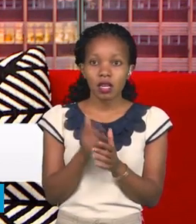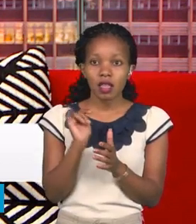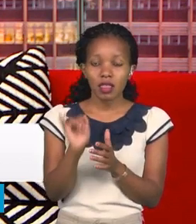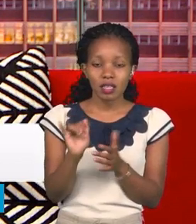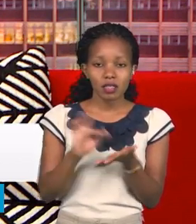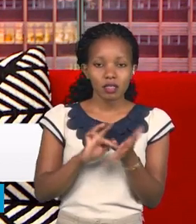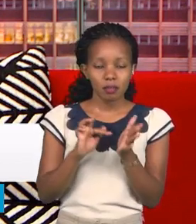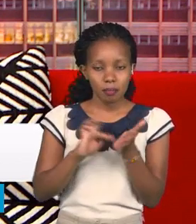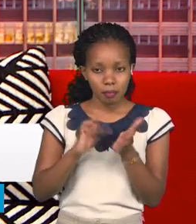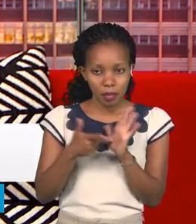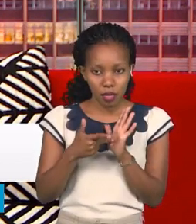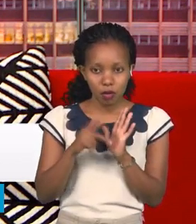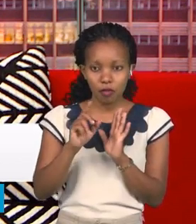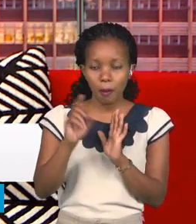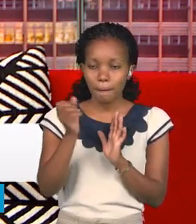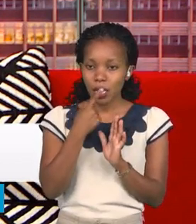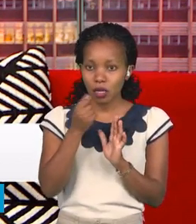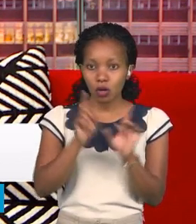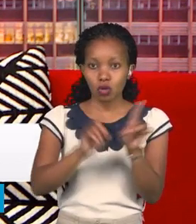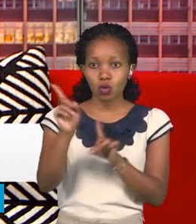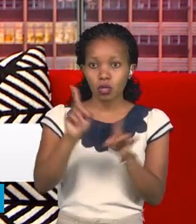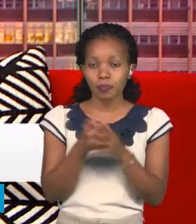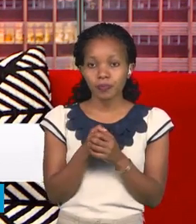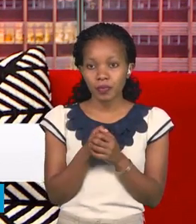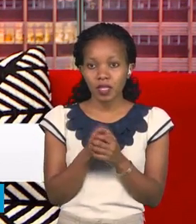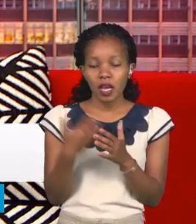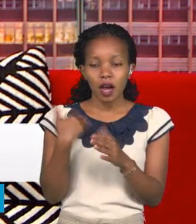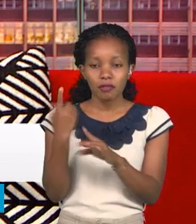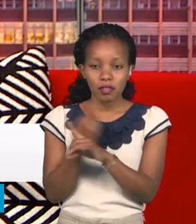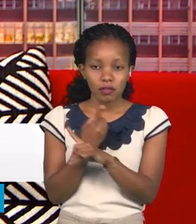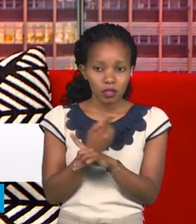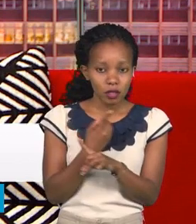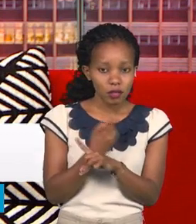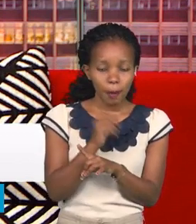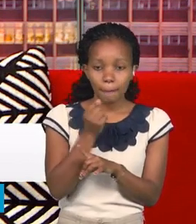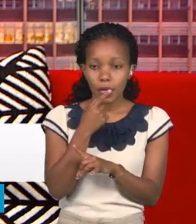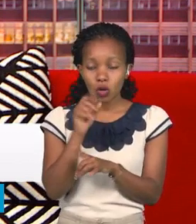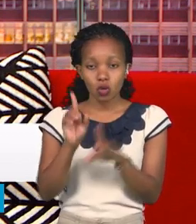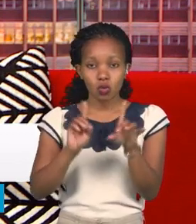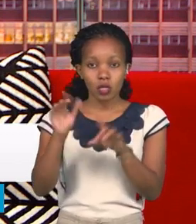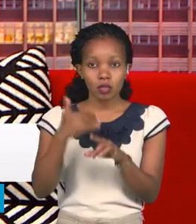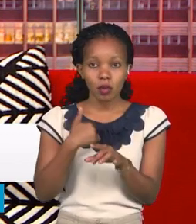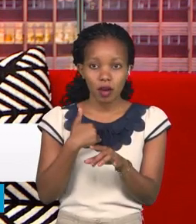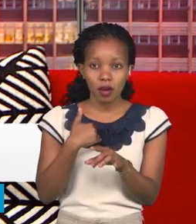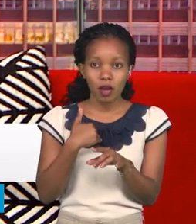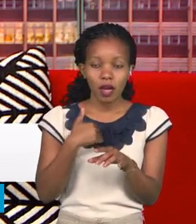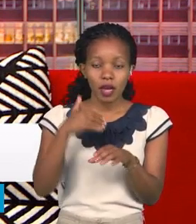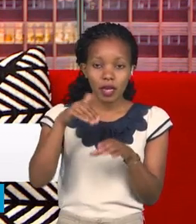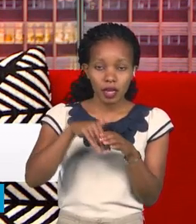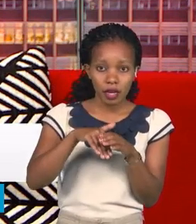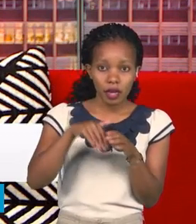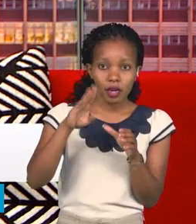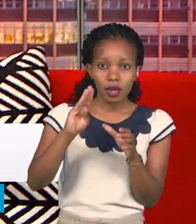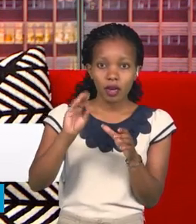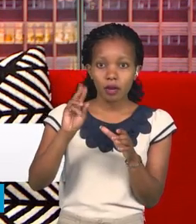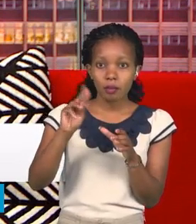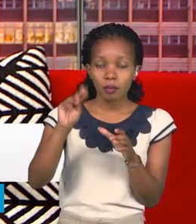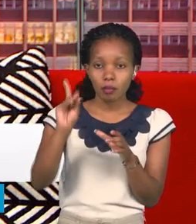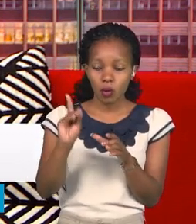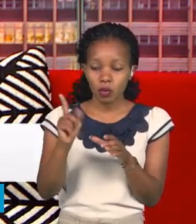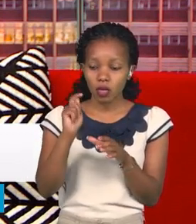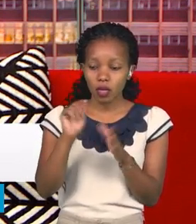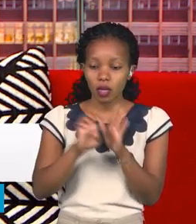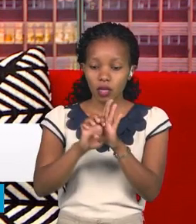medical tourism. Now, in that, you have various kinds of medical tourism. Like you have inbound, for example,